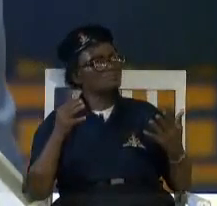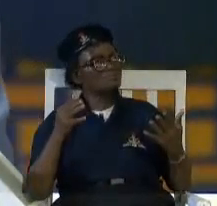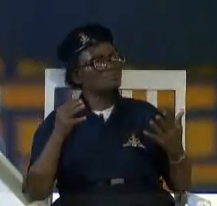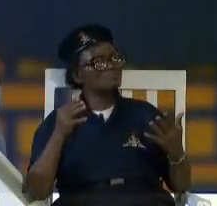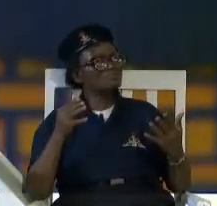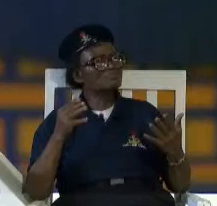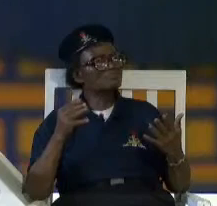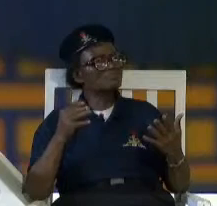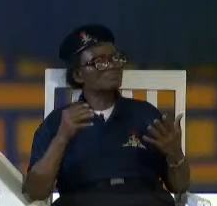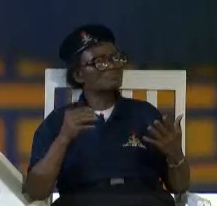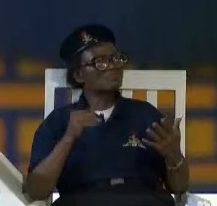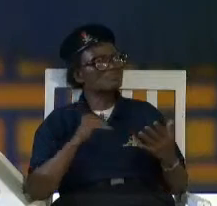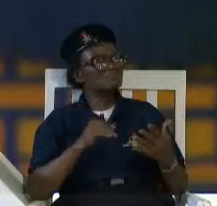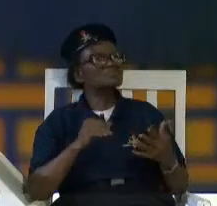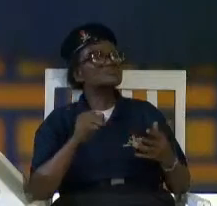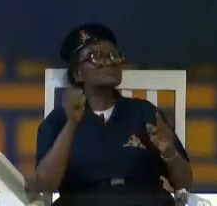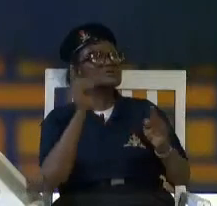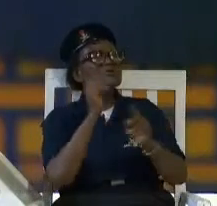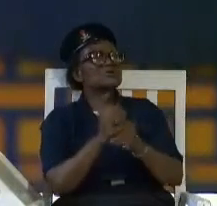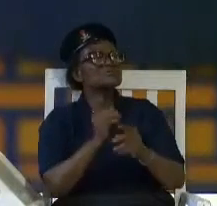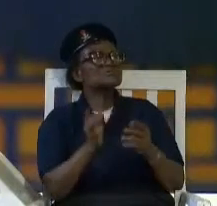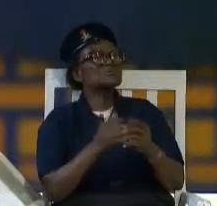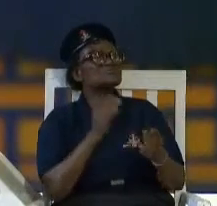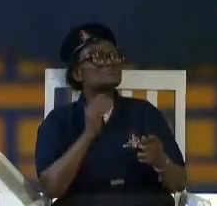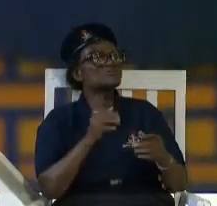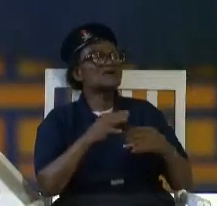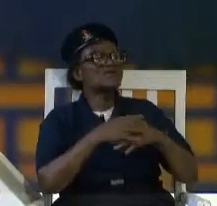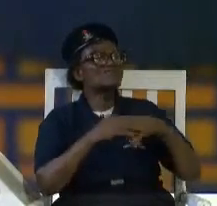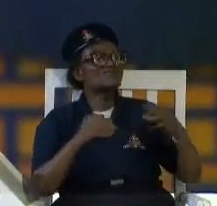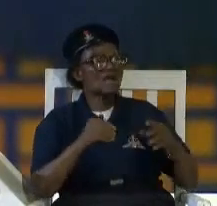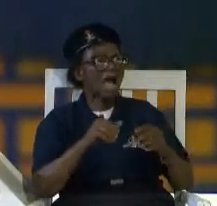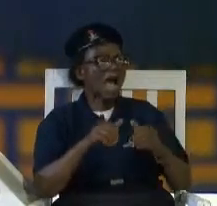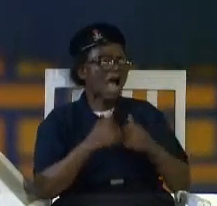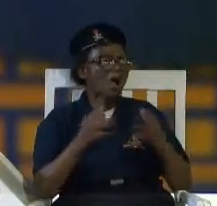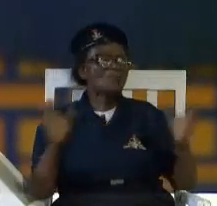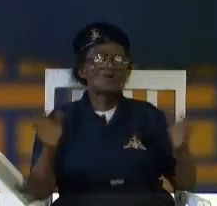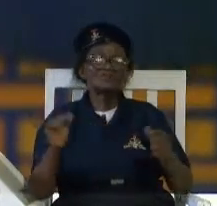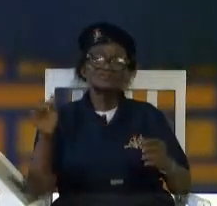It's in an envelope. How much do they sell one?